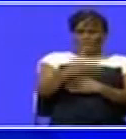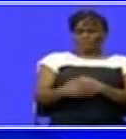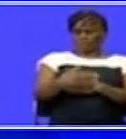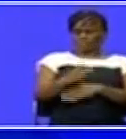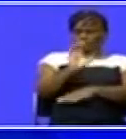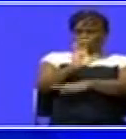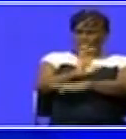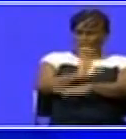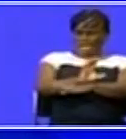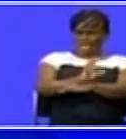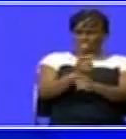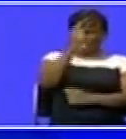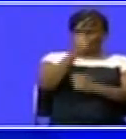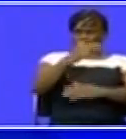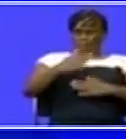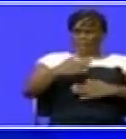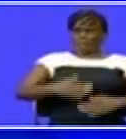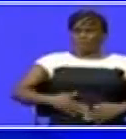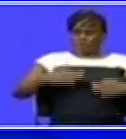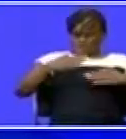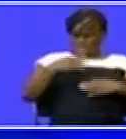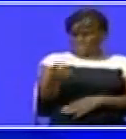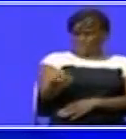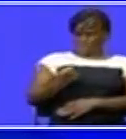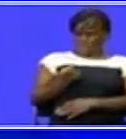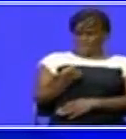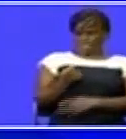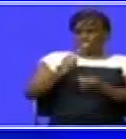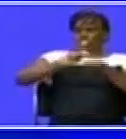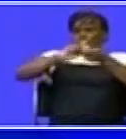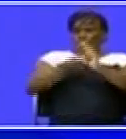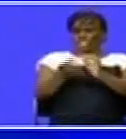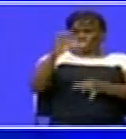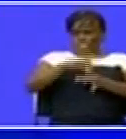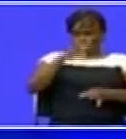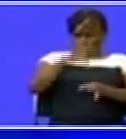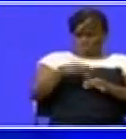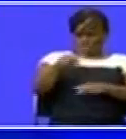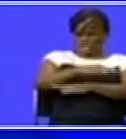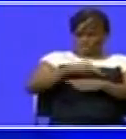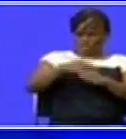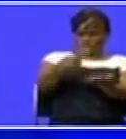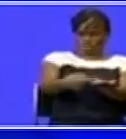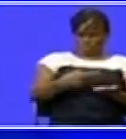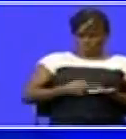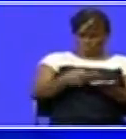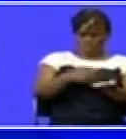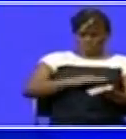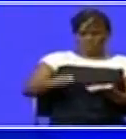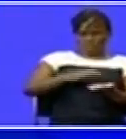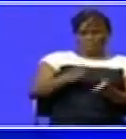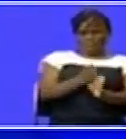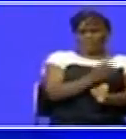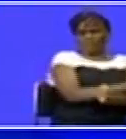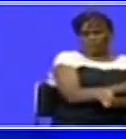charters, NCCK, demanded for electoral reforms and national dialogue on reconciliation ahead of the next